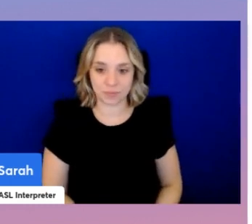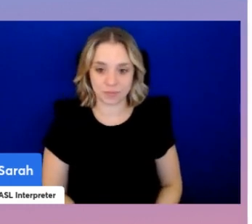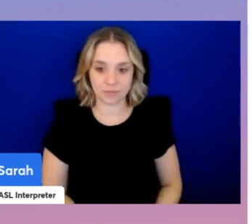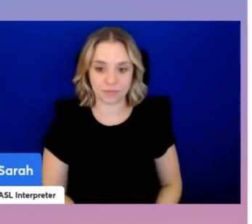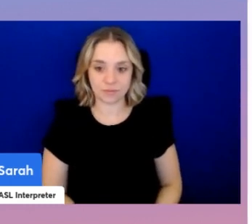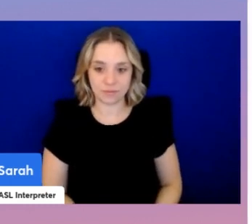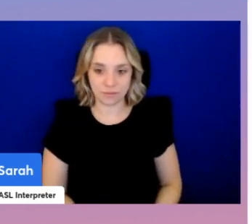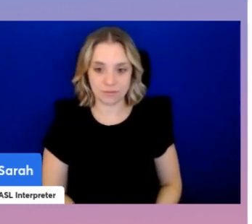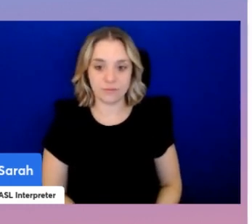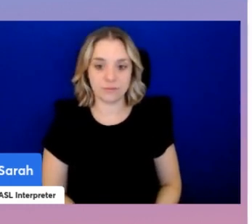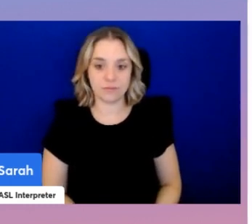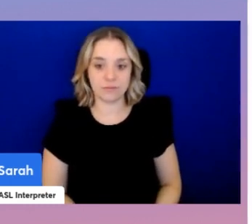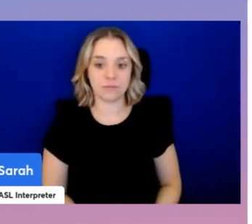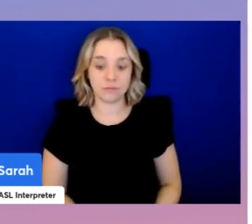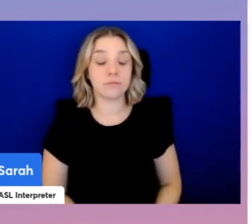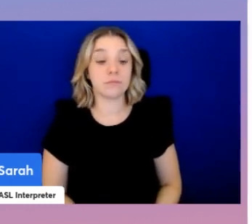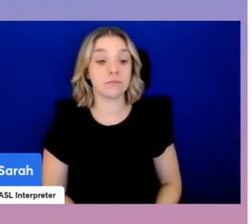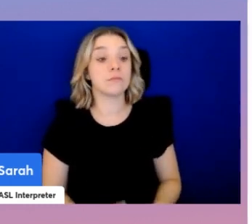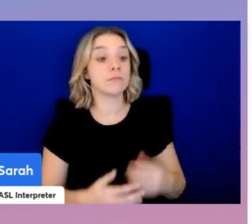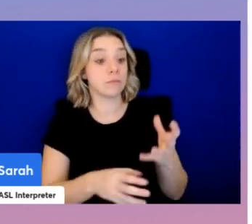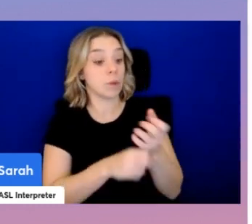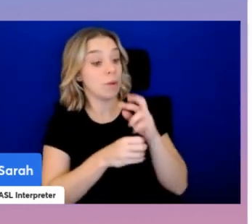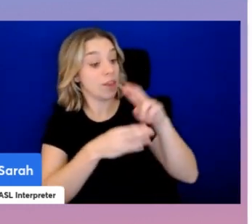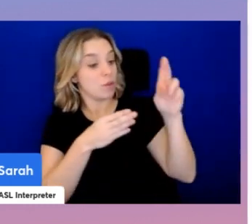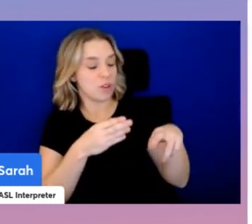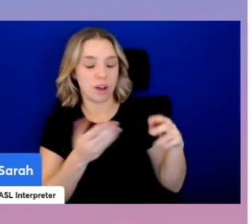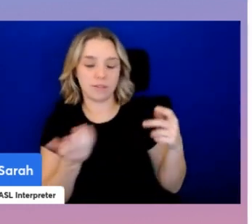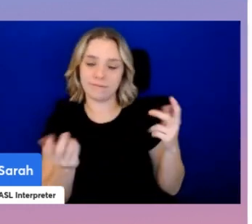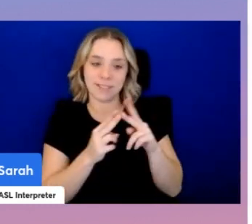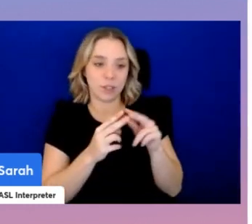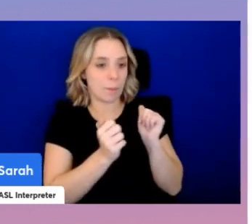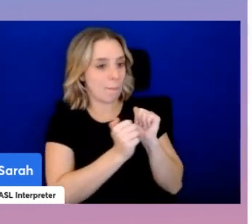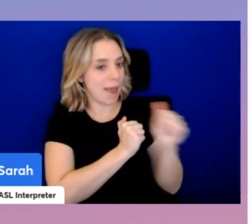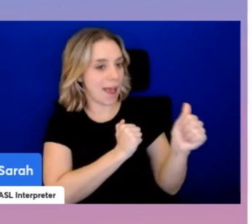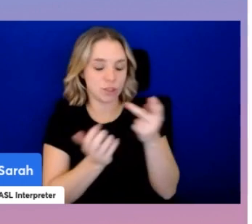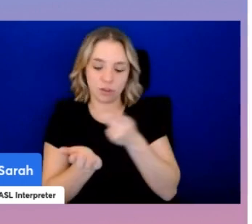When we get those results, we just get a pass or fail if it's